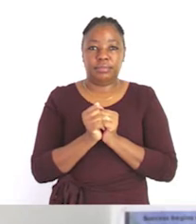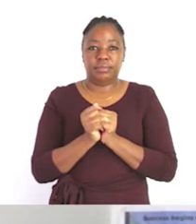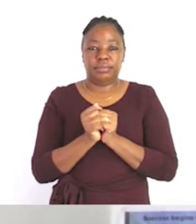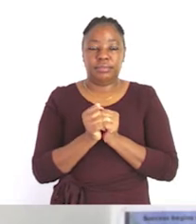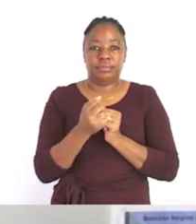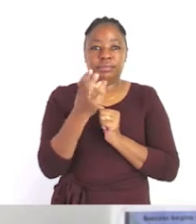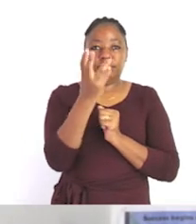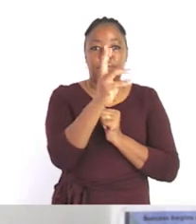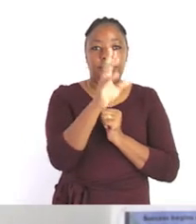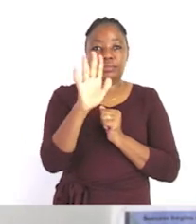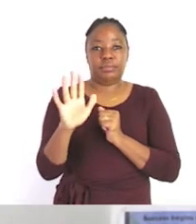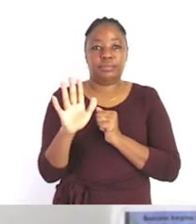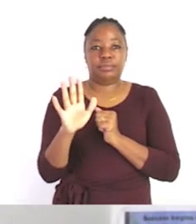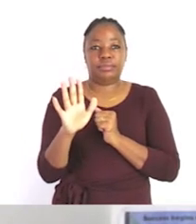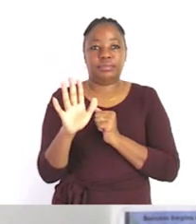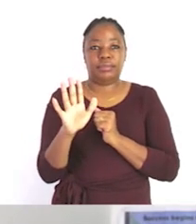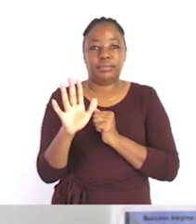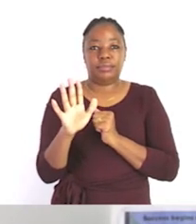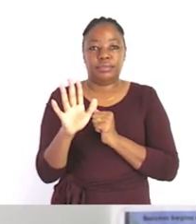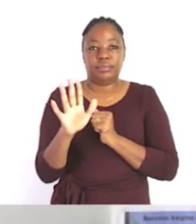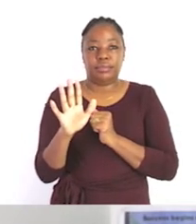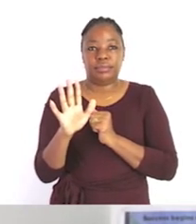65. And let's count.